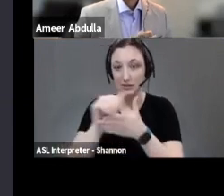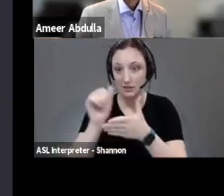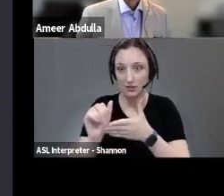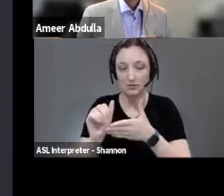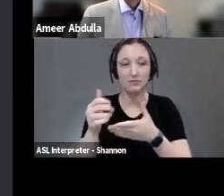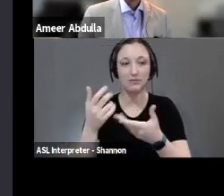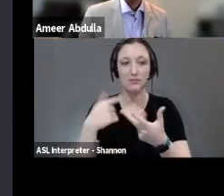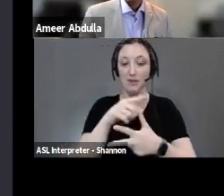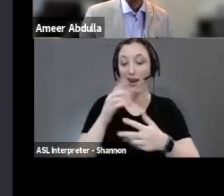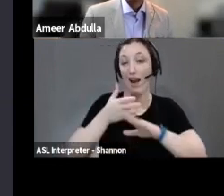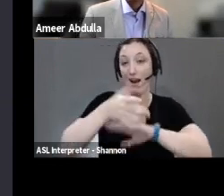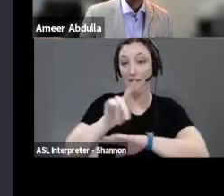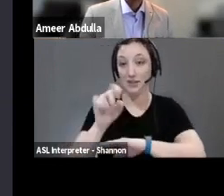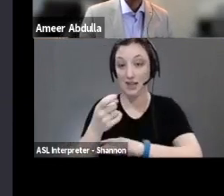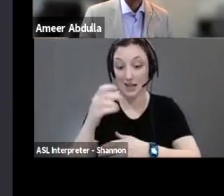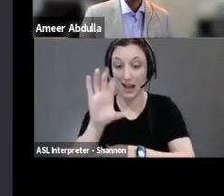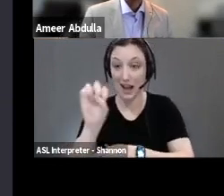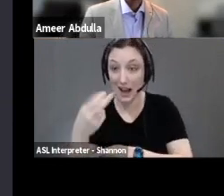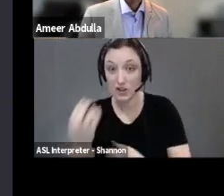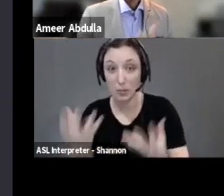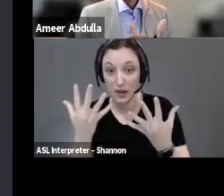would be $153,000.